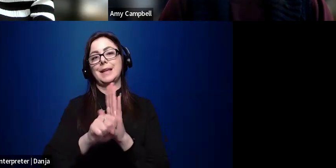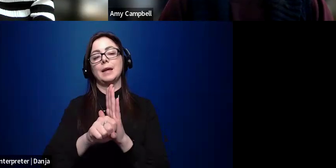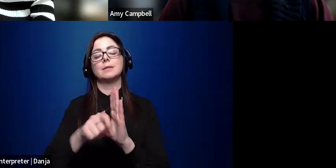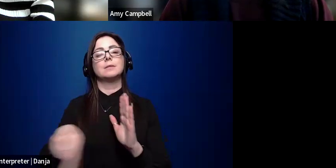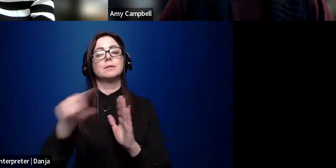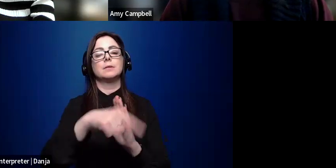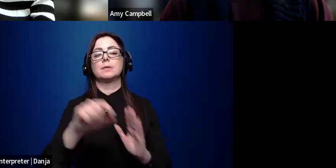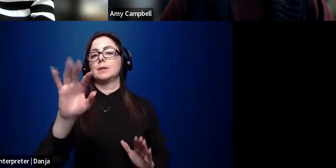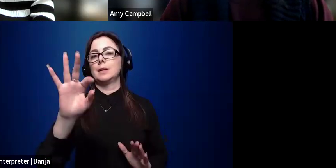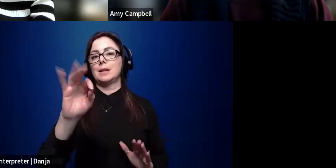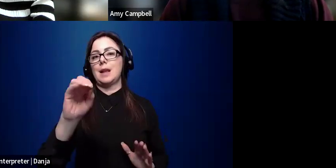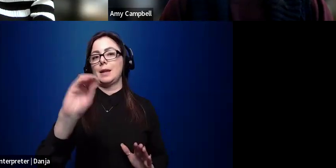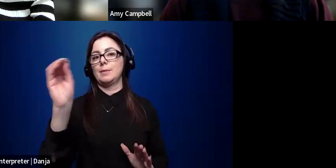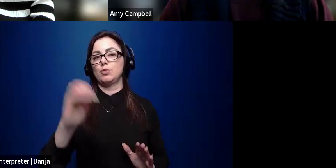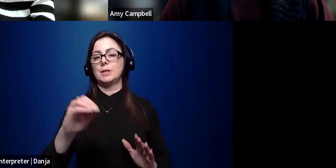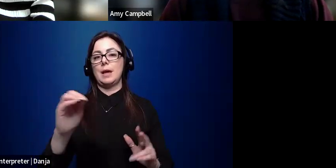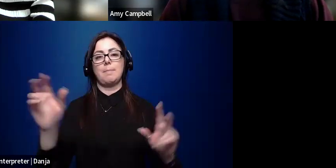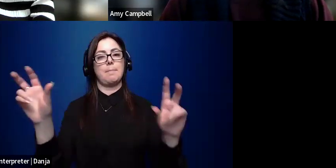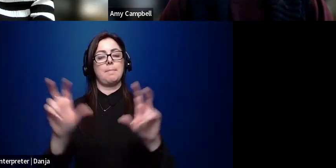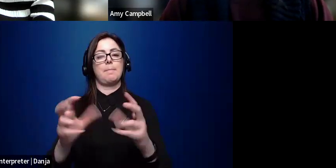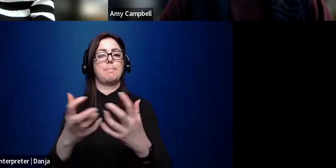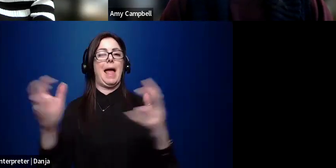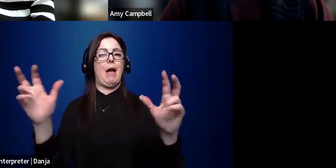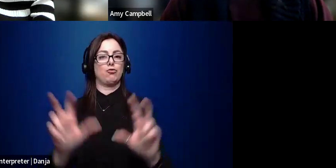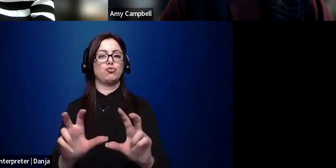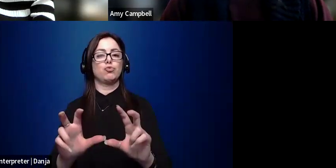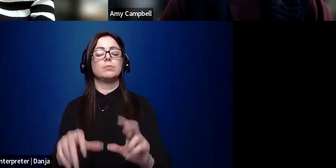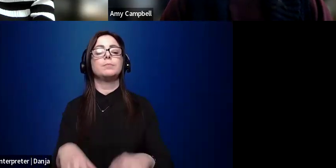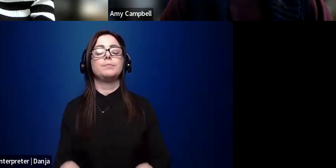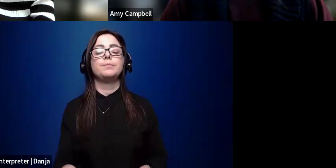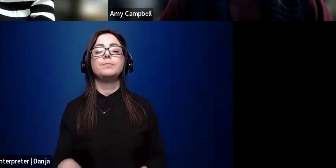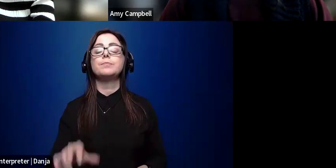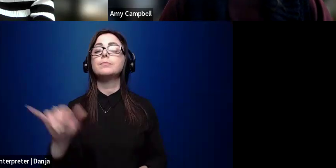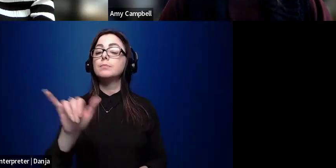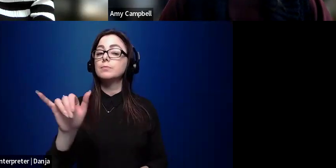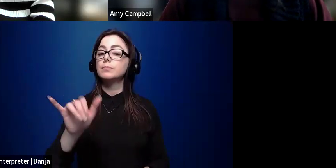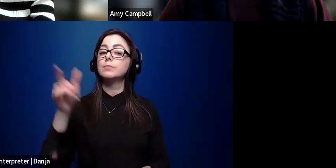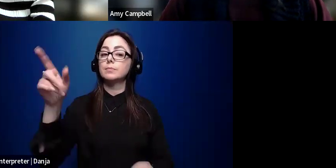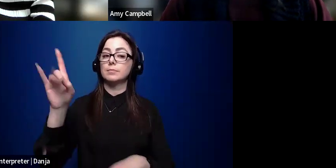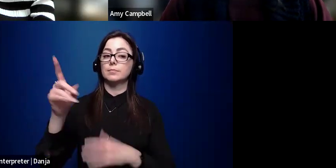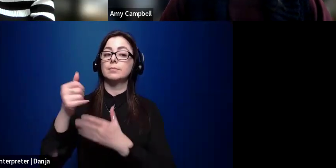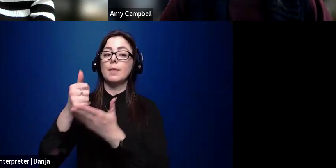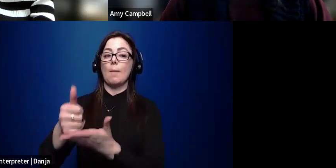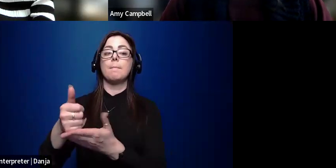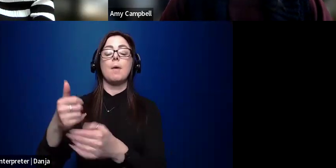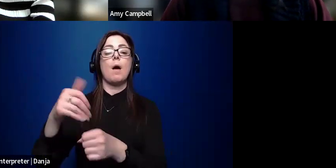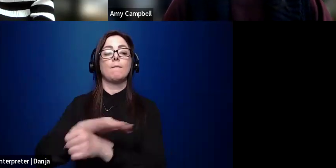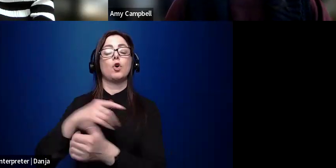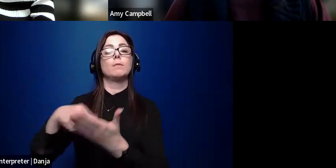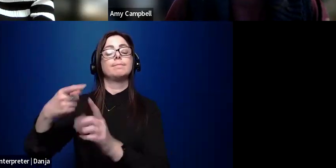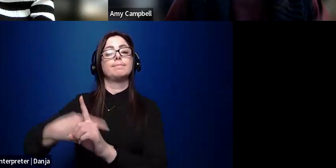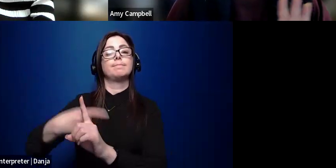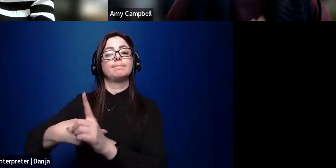match. They also help pay down premium costs.